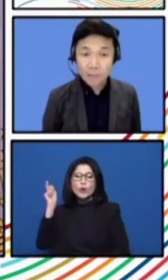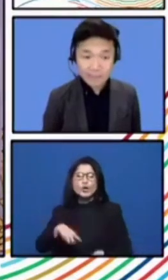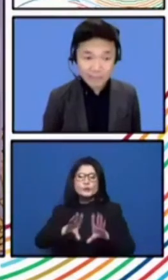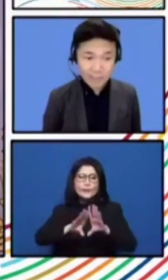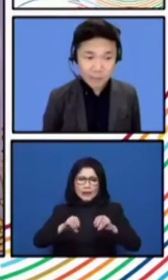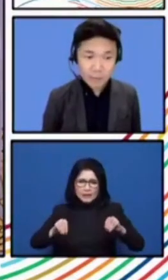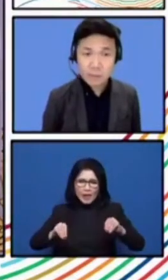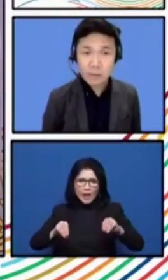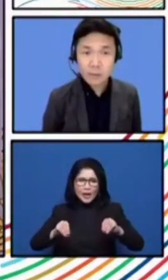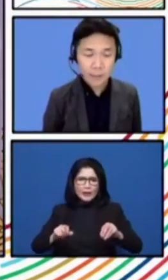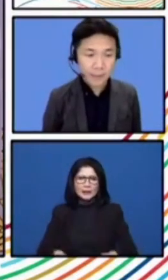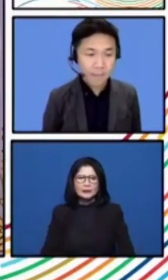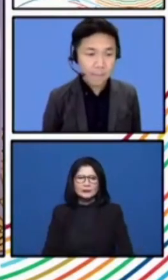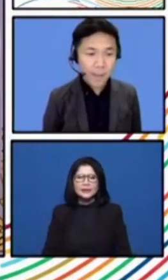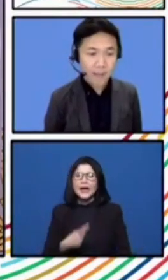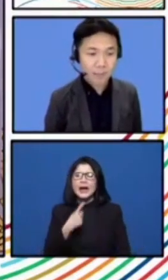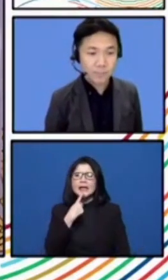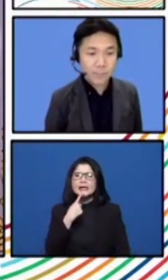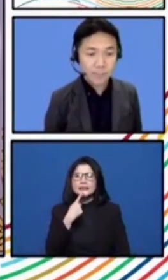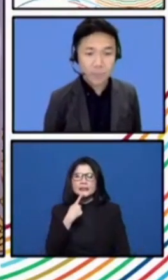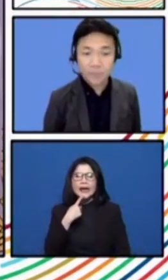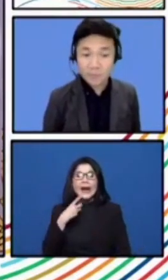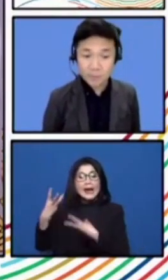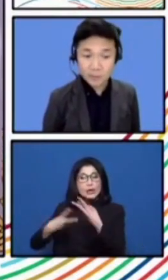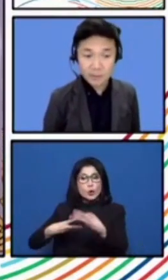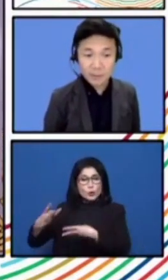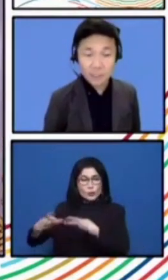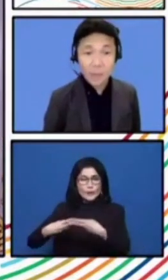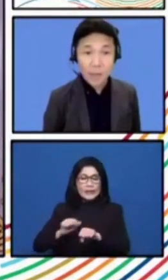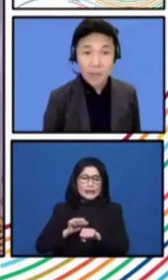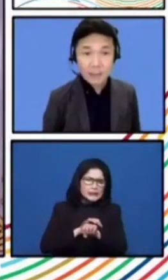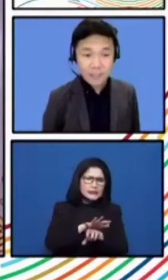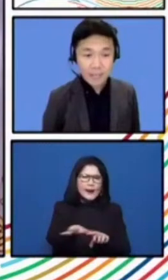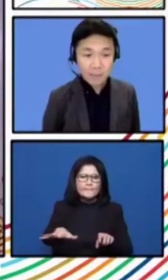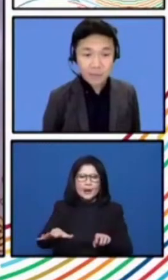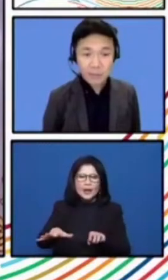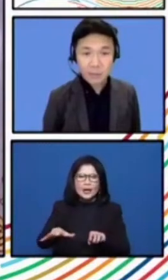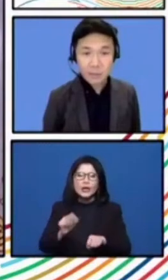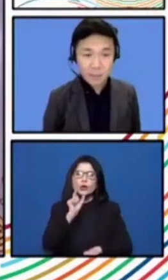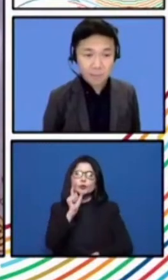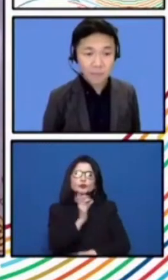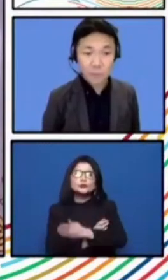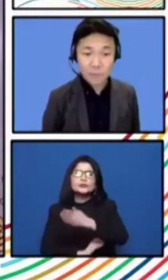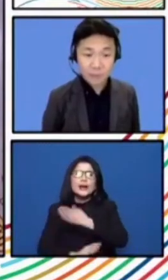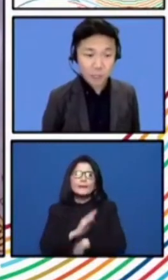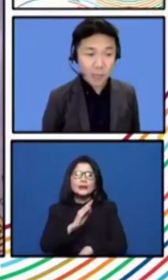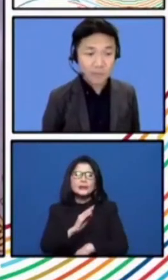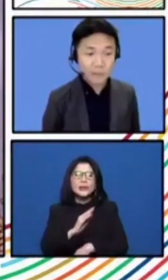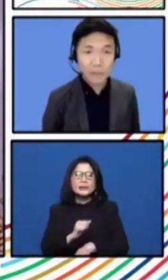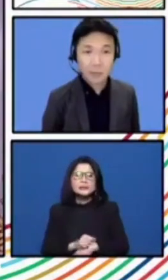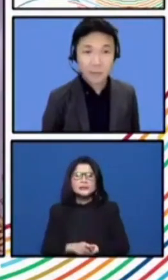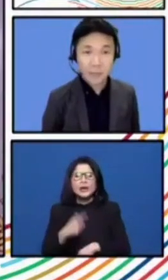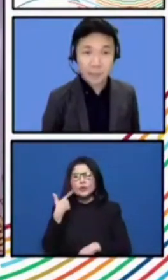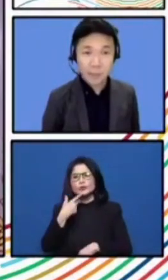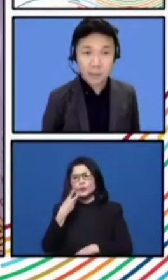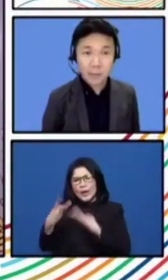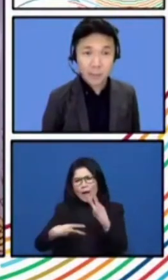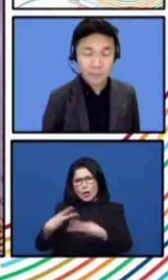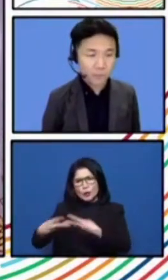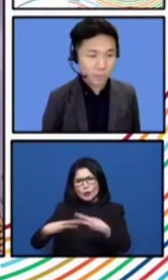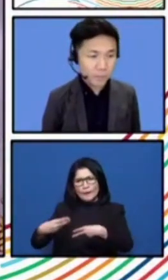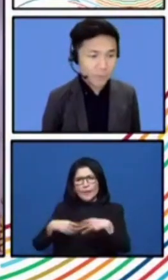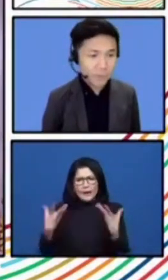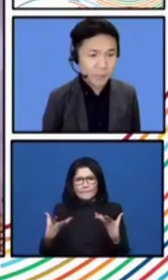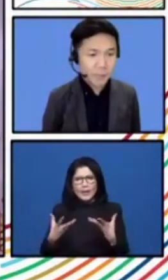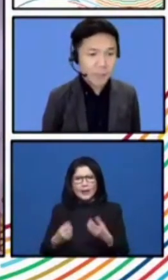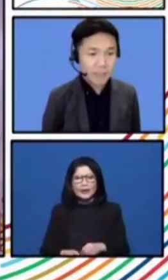economic sector the impact on people with disabilities is in areas in terms of losing their jobs income